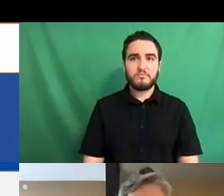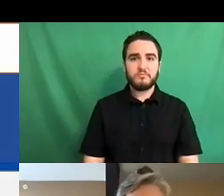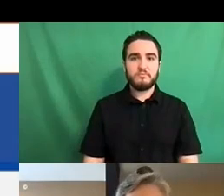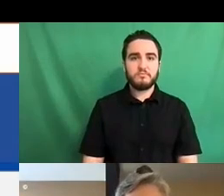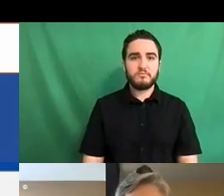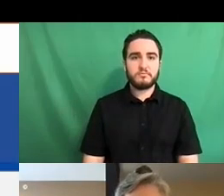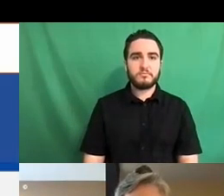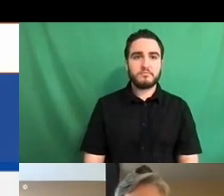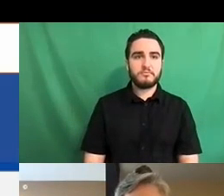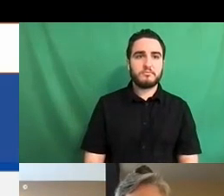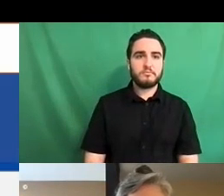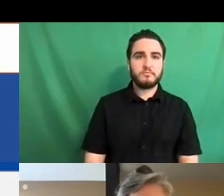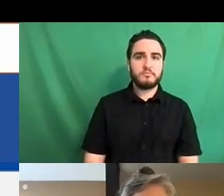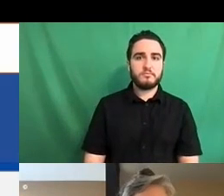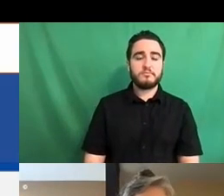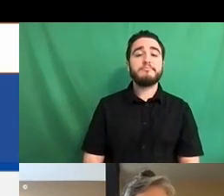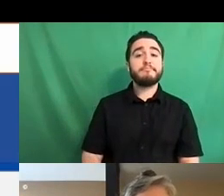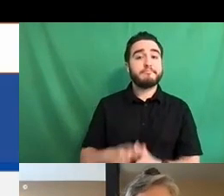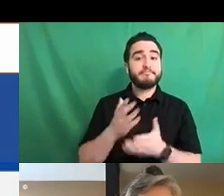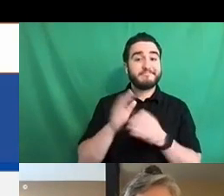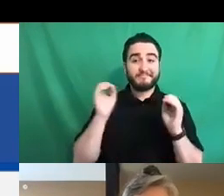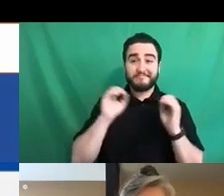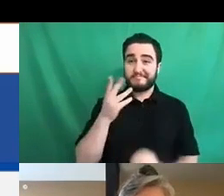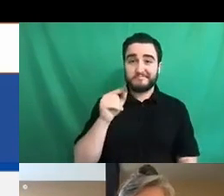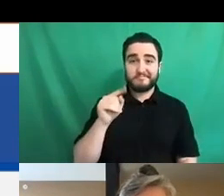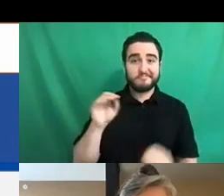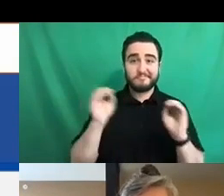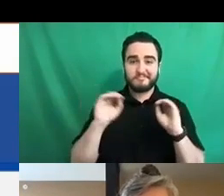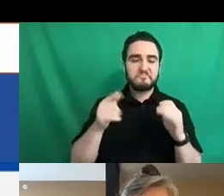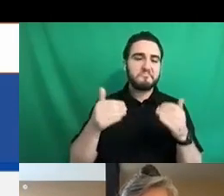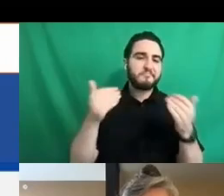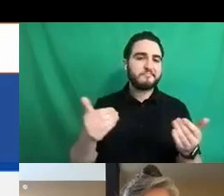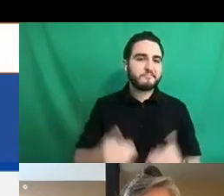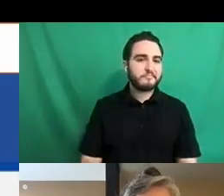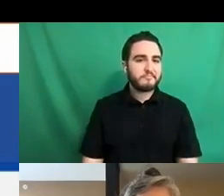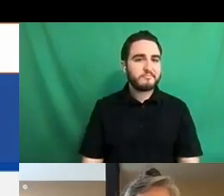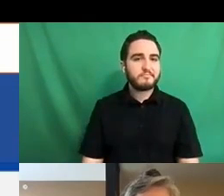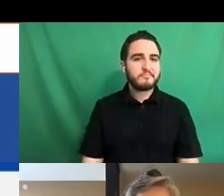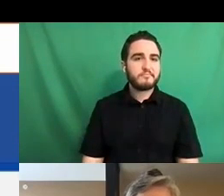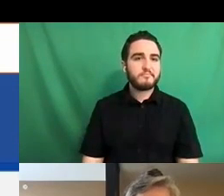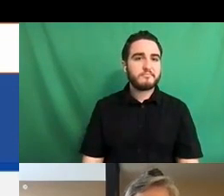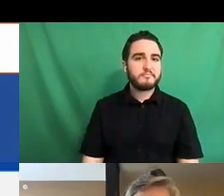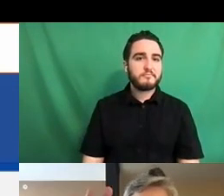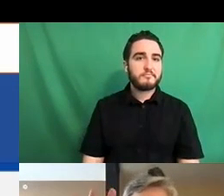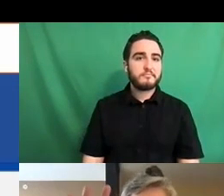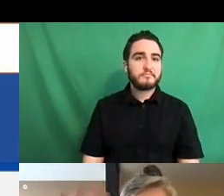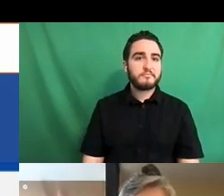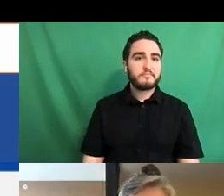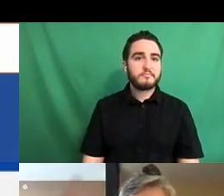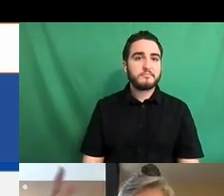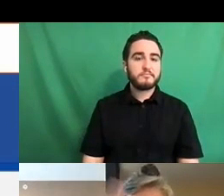Okay, nothing in the chat box. All right, go ahead and move on to the next slide. All right, so